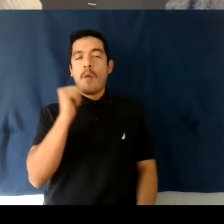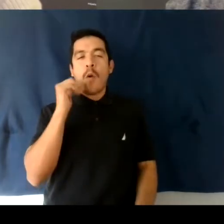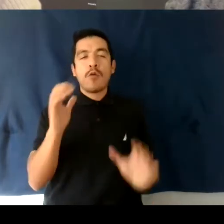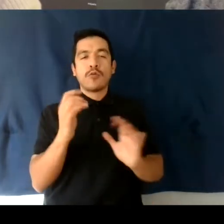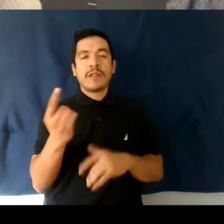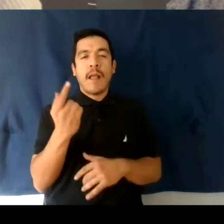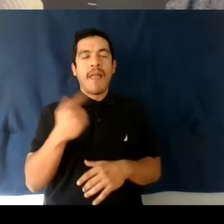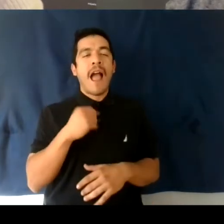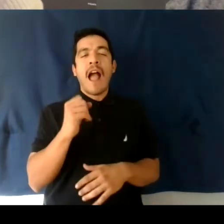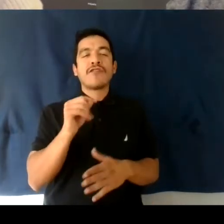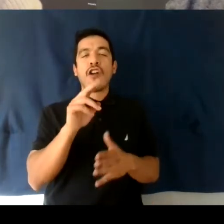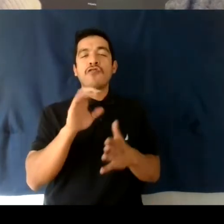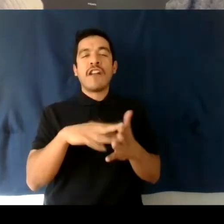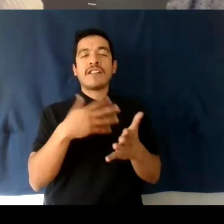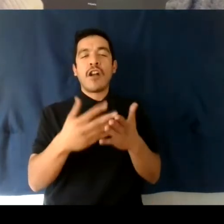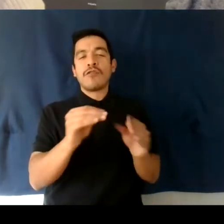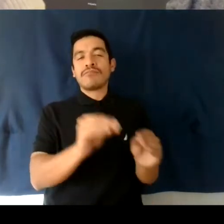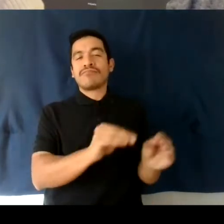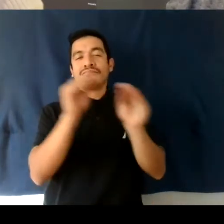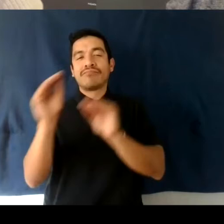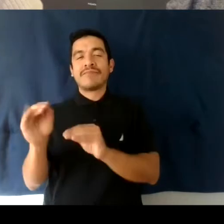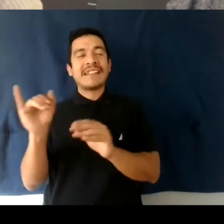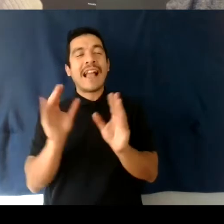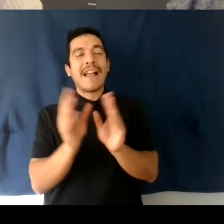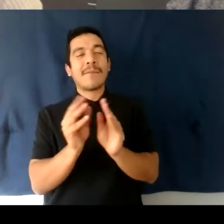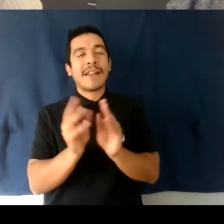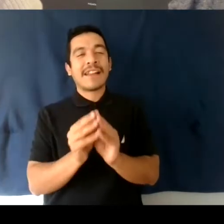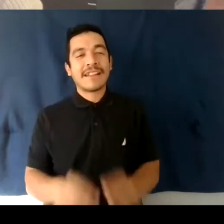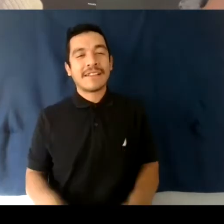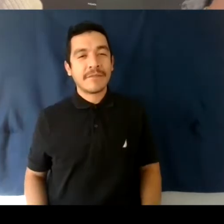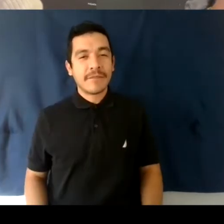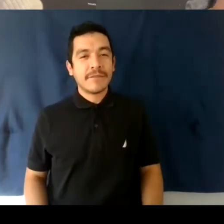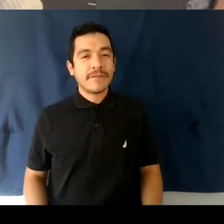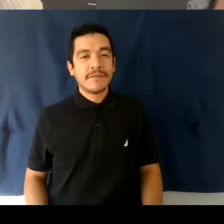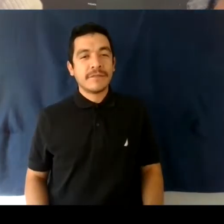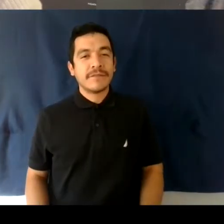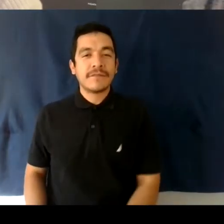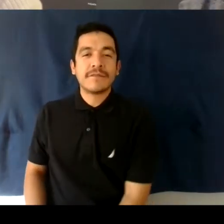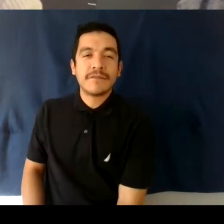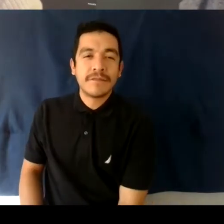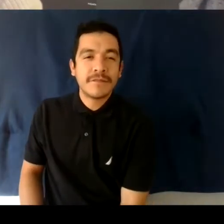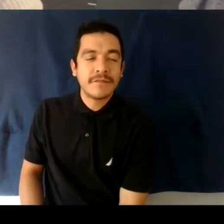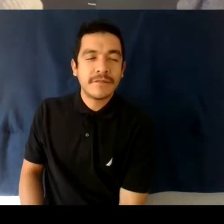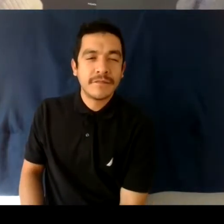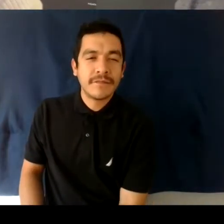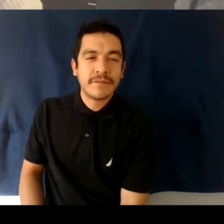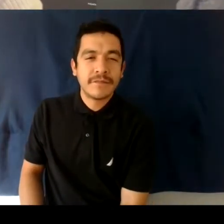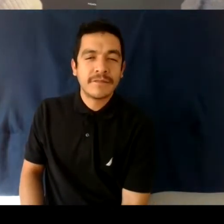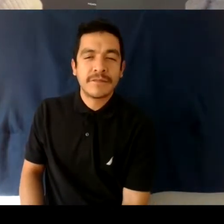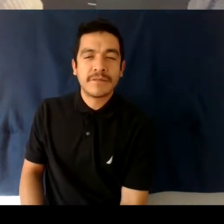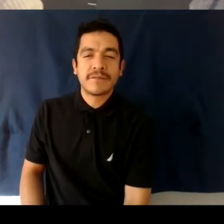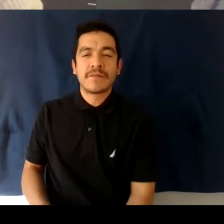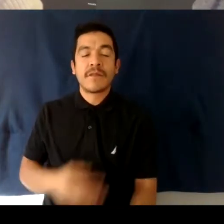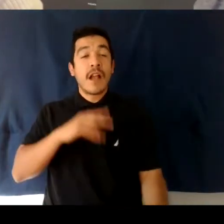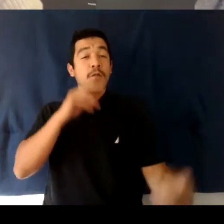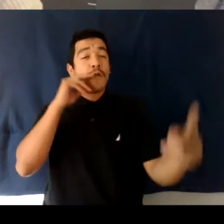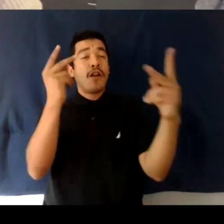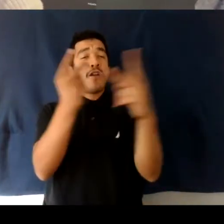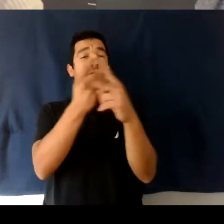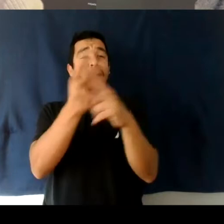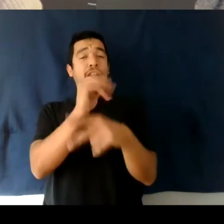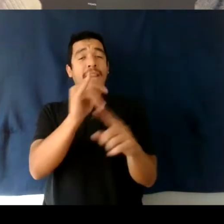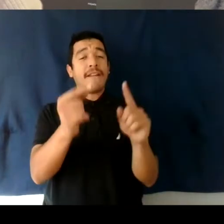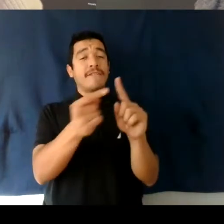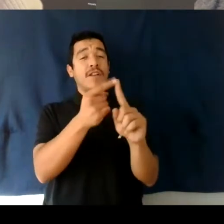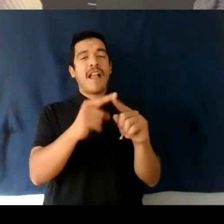I'm just rescheduling it. It's like a meeting. And so I will just kind of figure that out first. And then I will, yeah, like take a